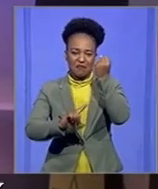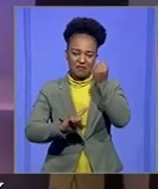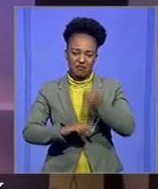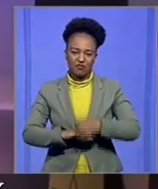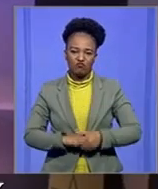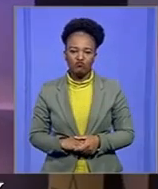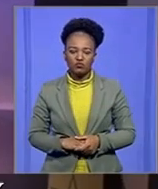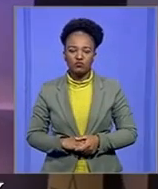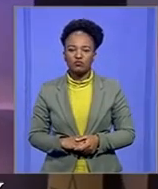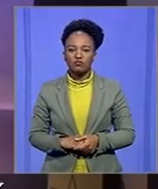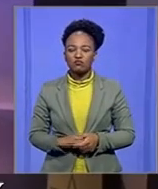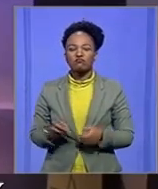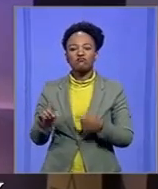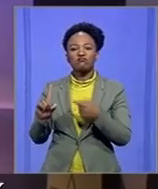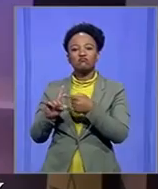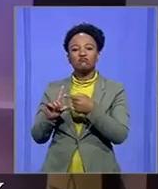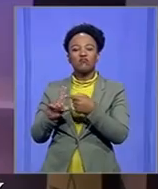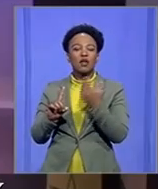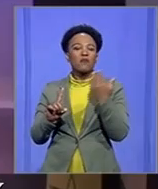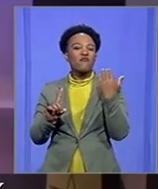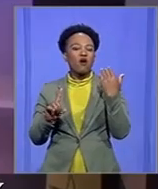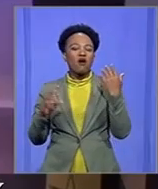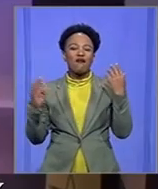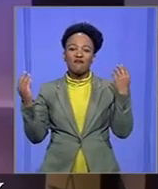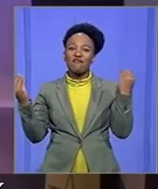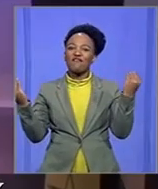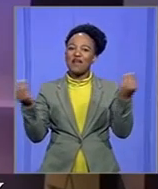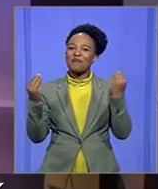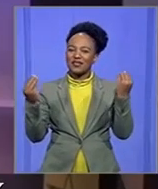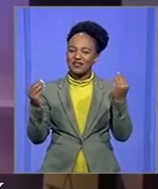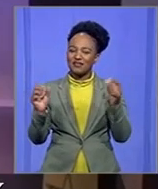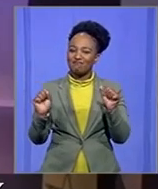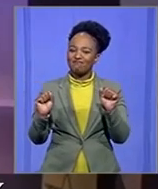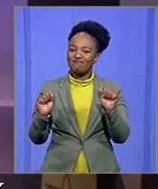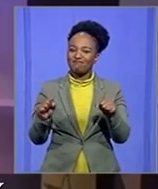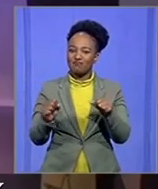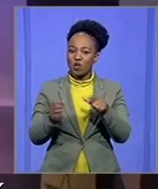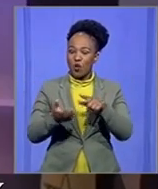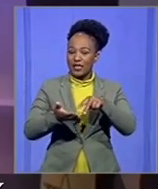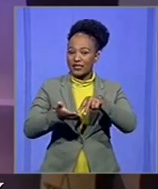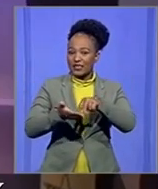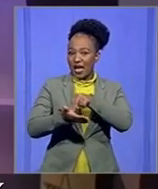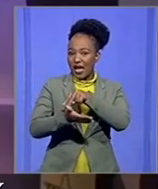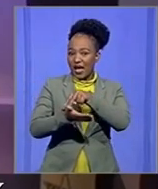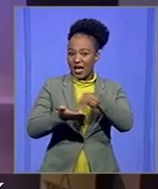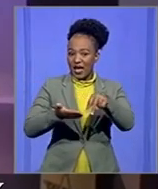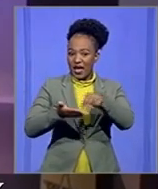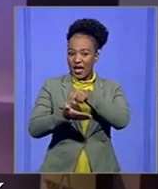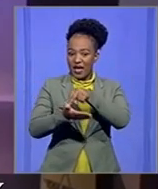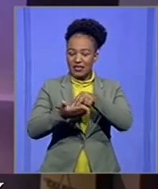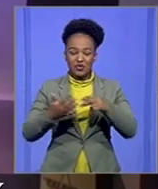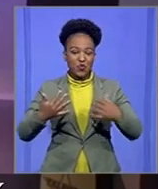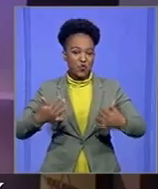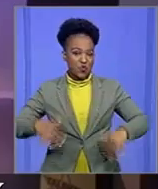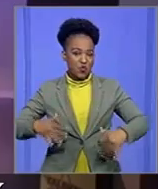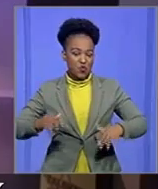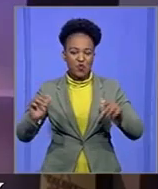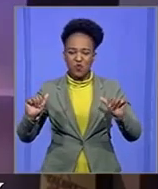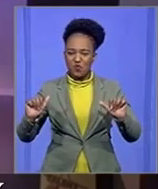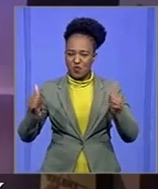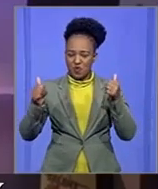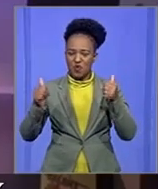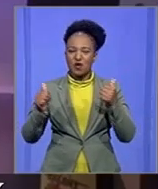Nketu o ne a tumi a sena noka sena ke nnete ka setantsi sena. Mia Bogen ka mora ho